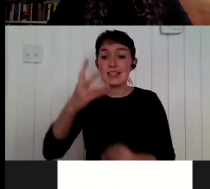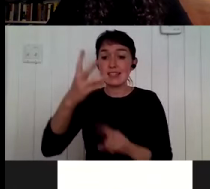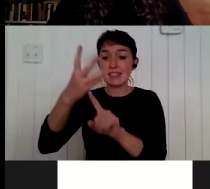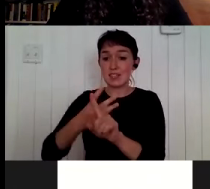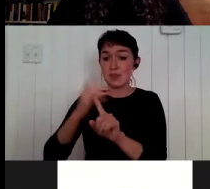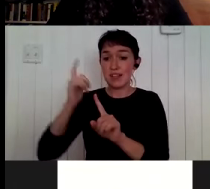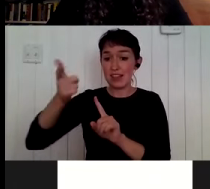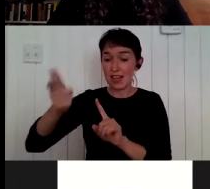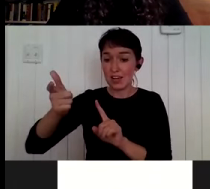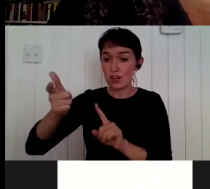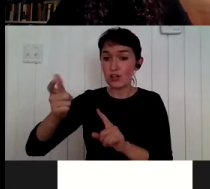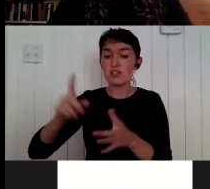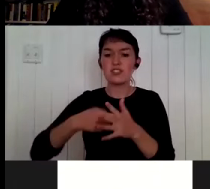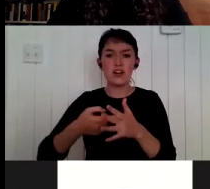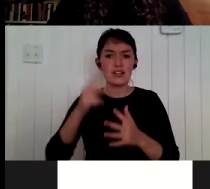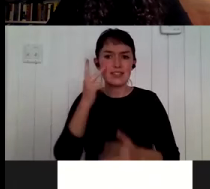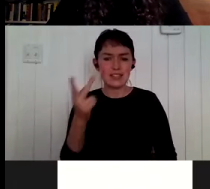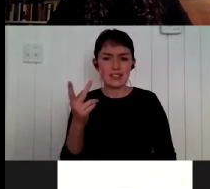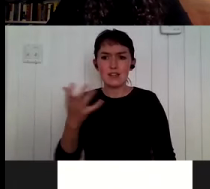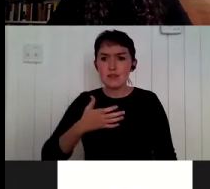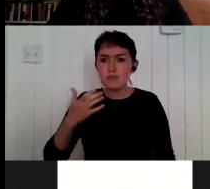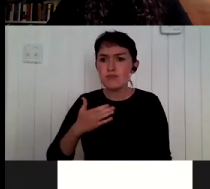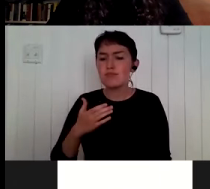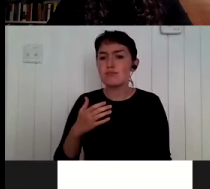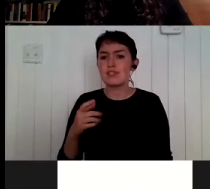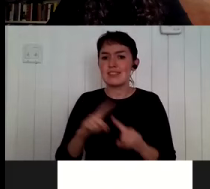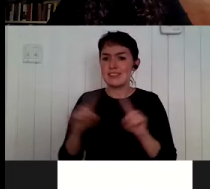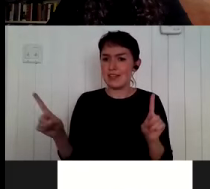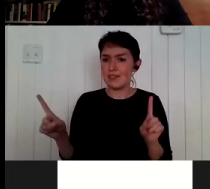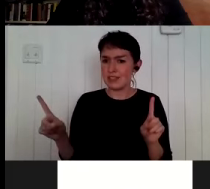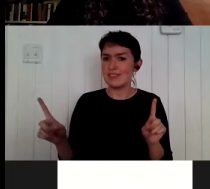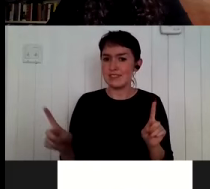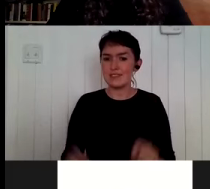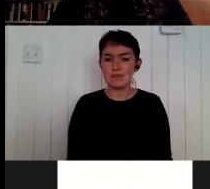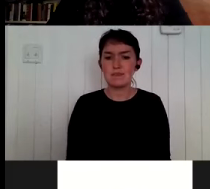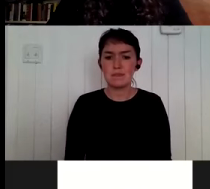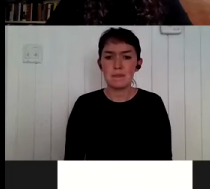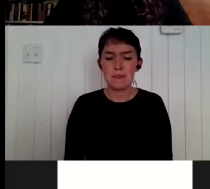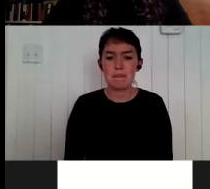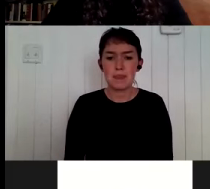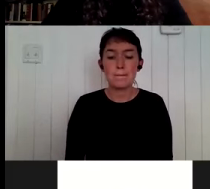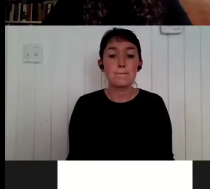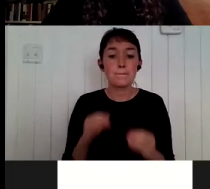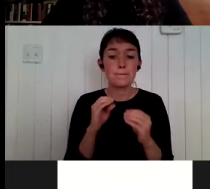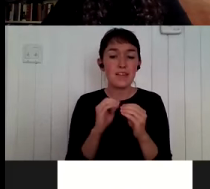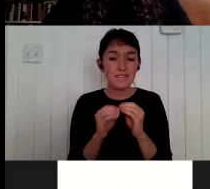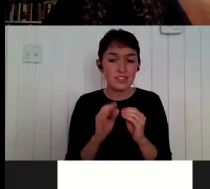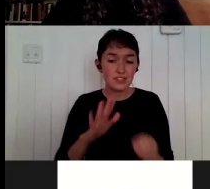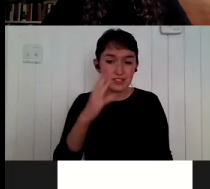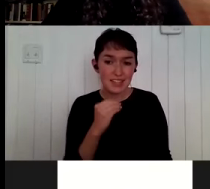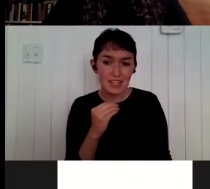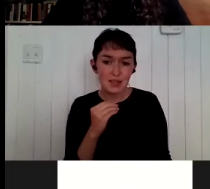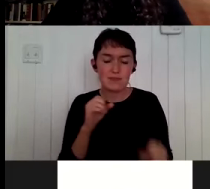when they started to see these massive differences. And I just bring this up because fixing your sleep can basically set the trajectory for these sort